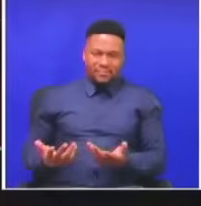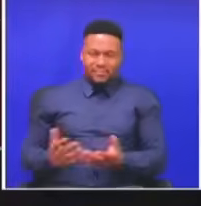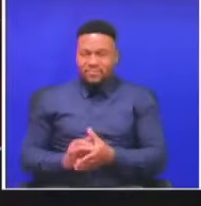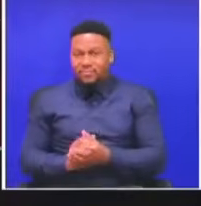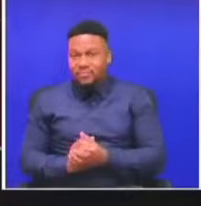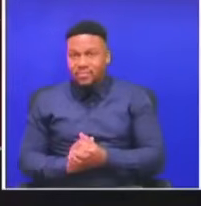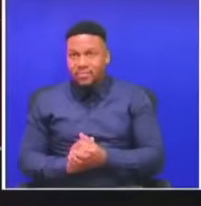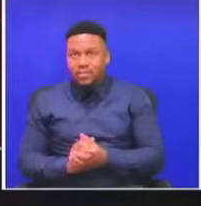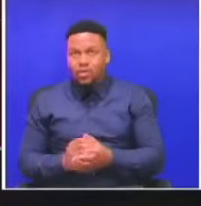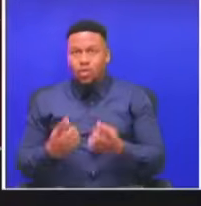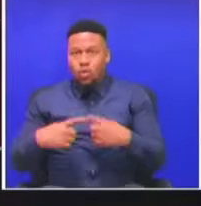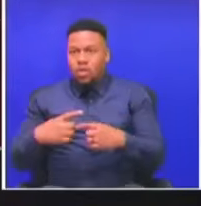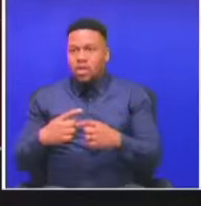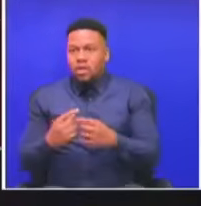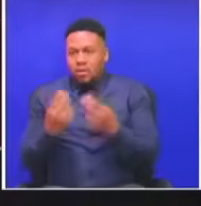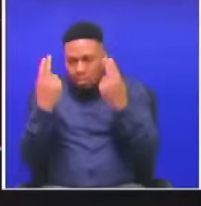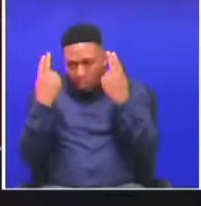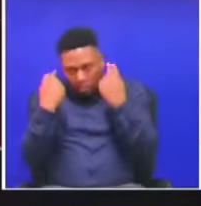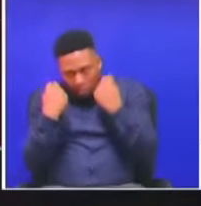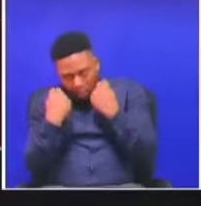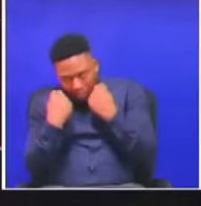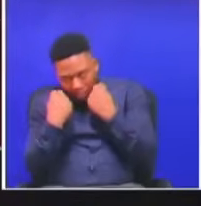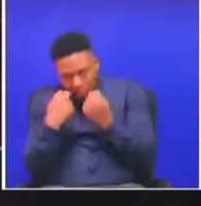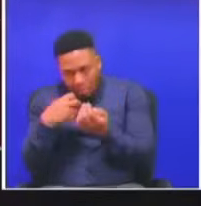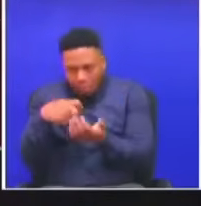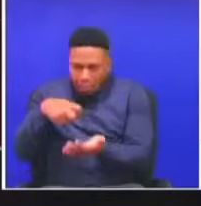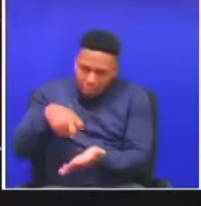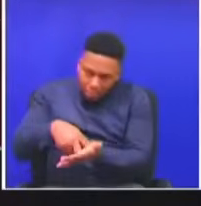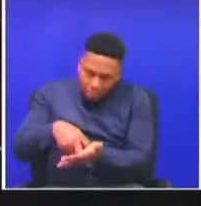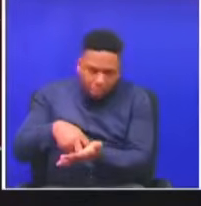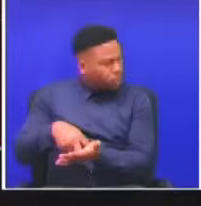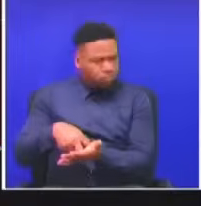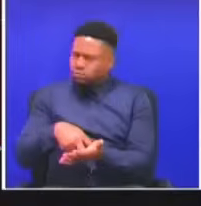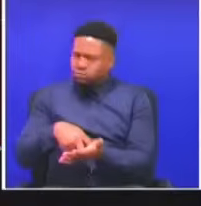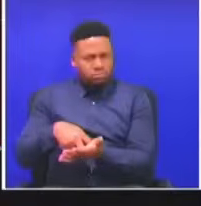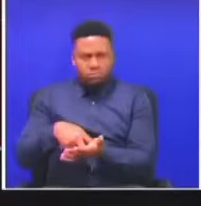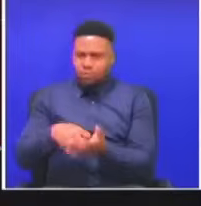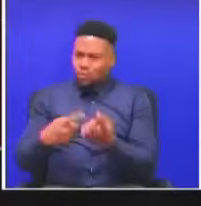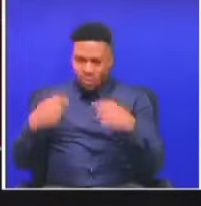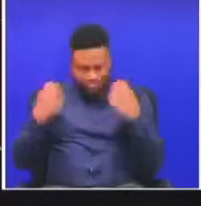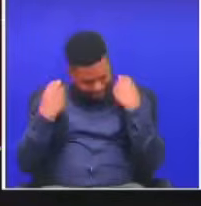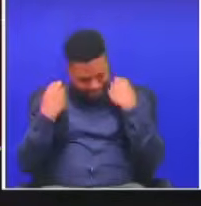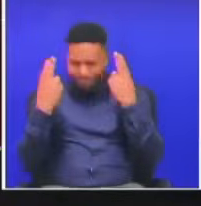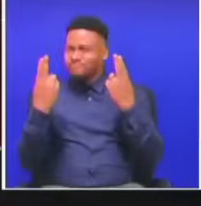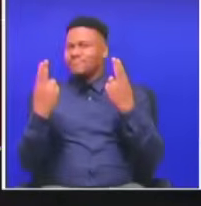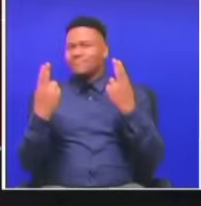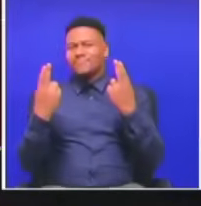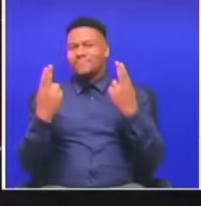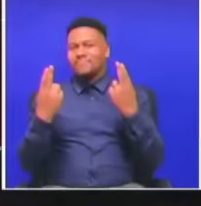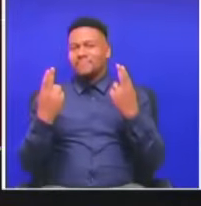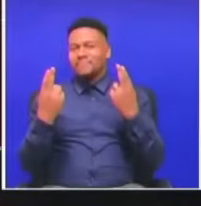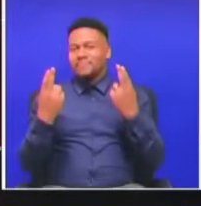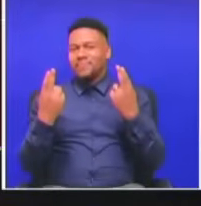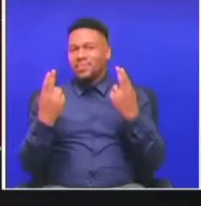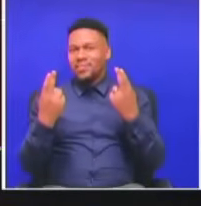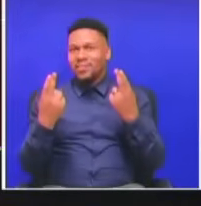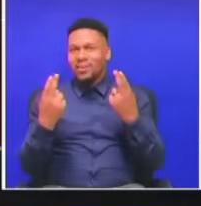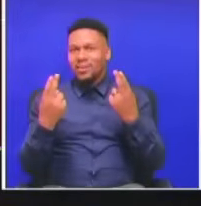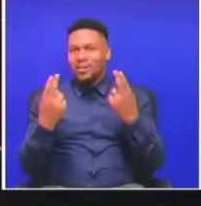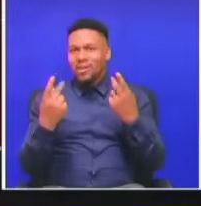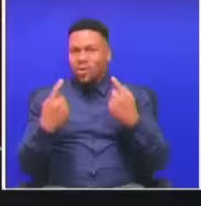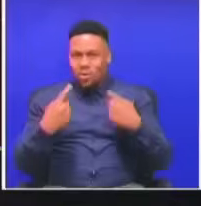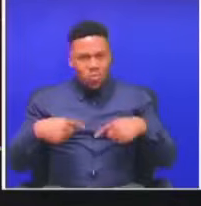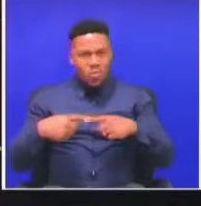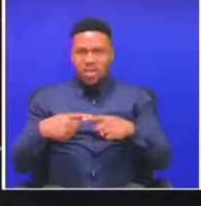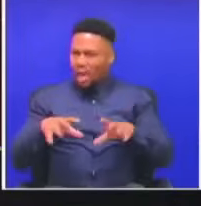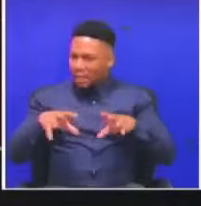on bended knee, which we have never done and which we will never do. And we have said we will not be